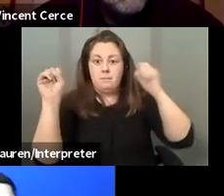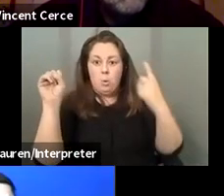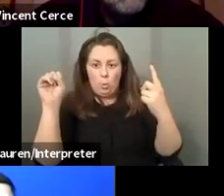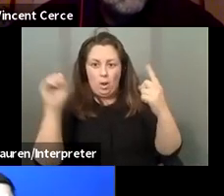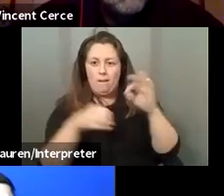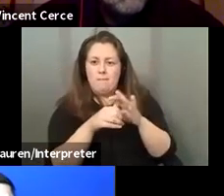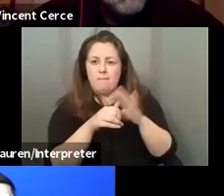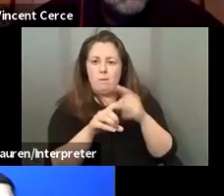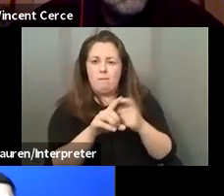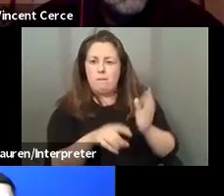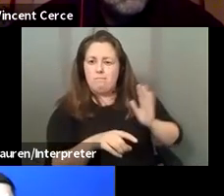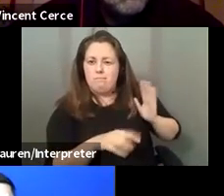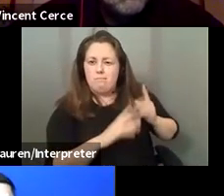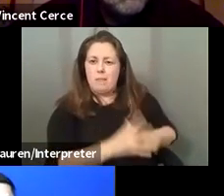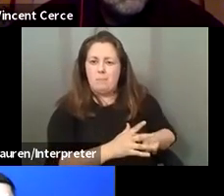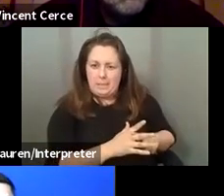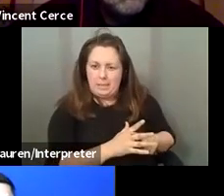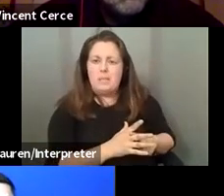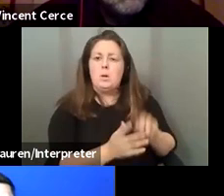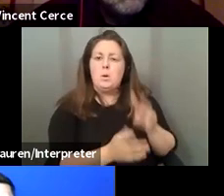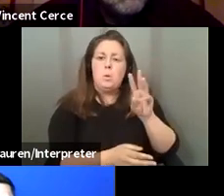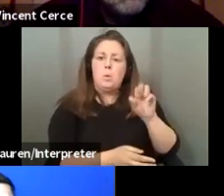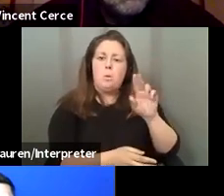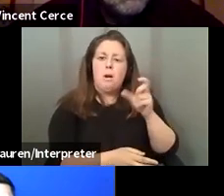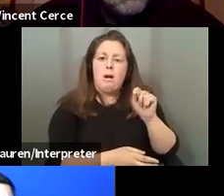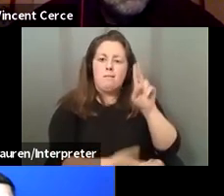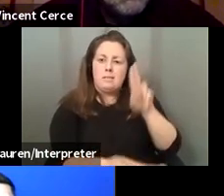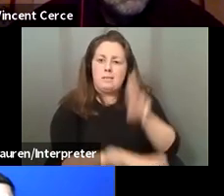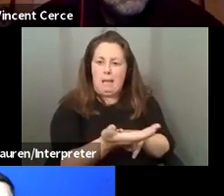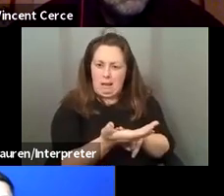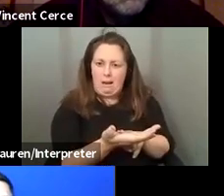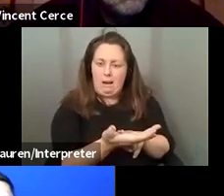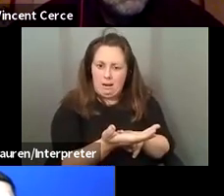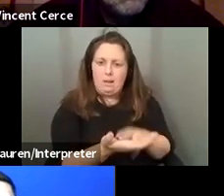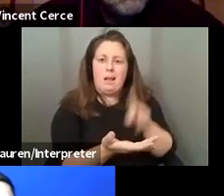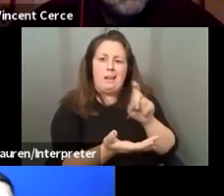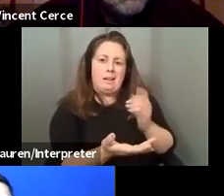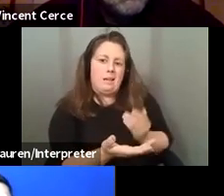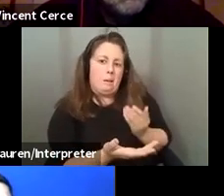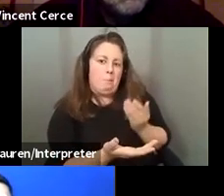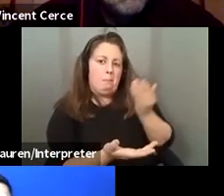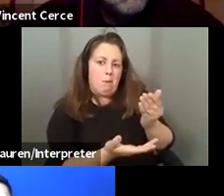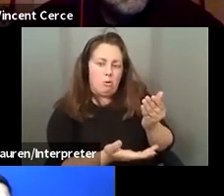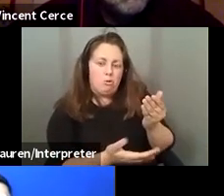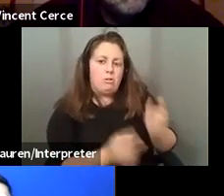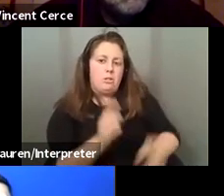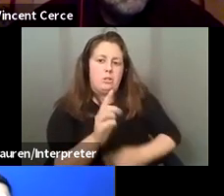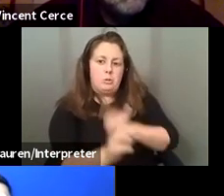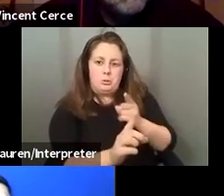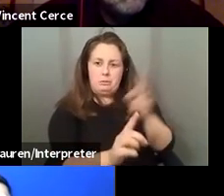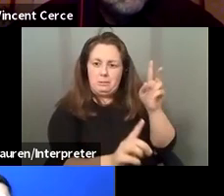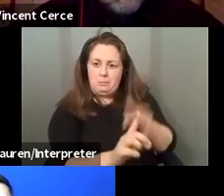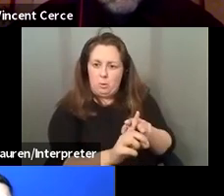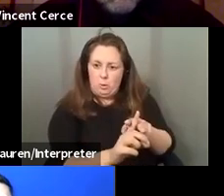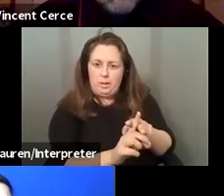from the beginning, and that is the signing of the warrants. I need a motion to appoint whoever is going to